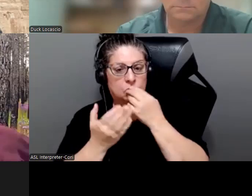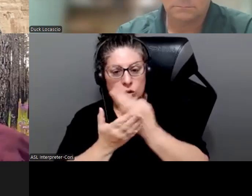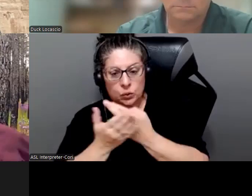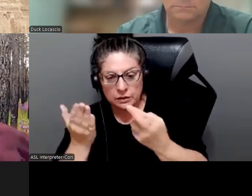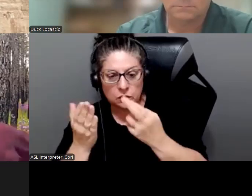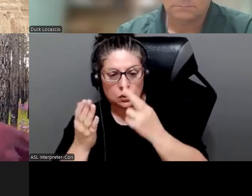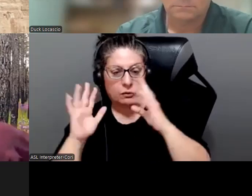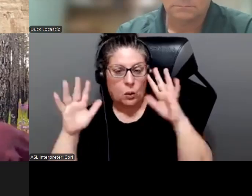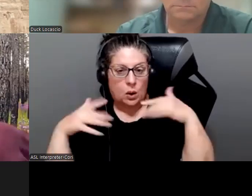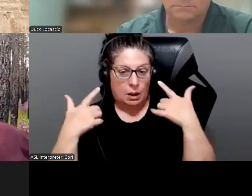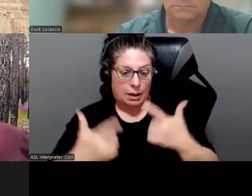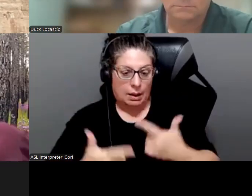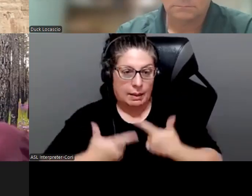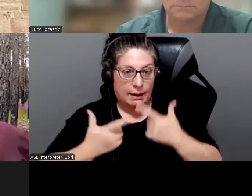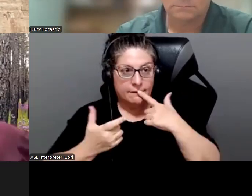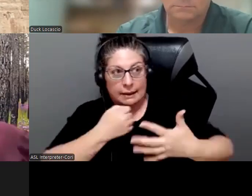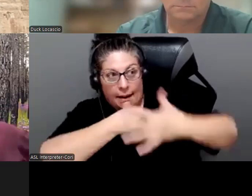wildlife.